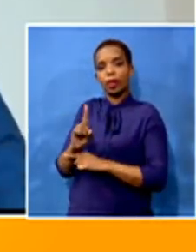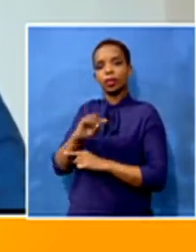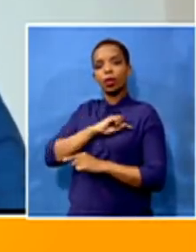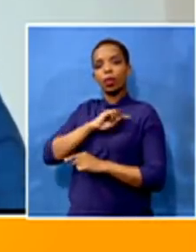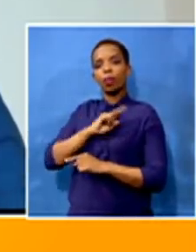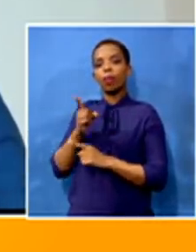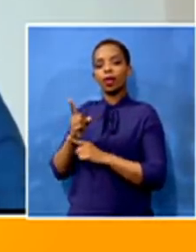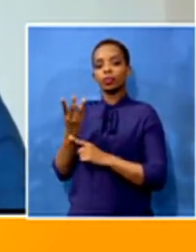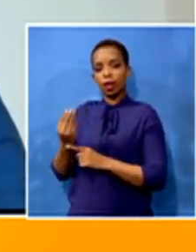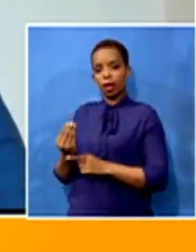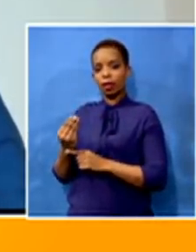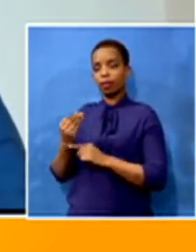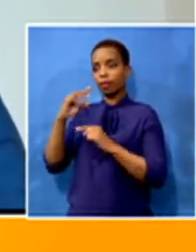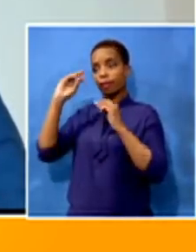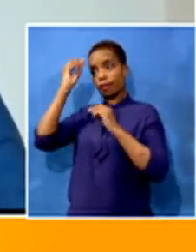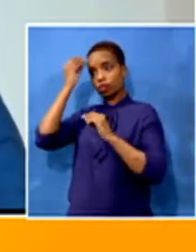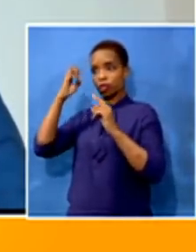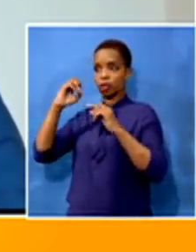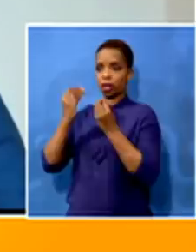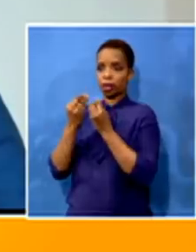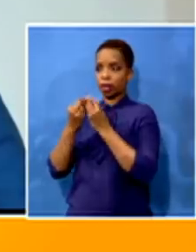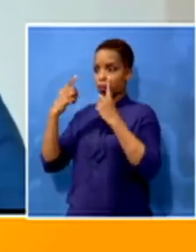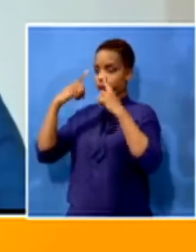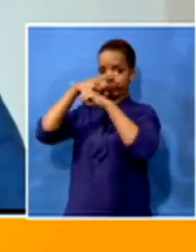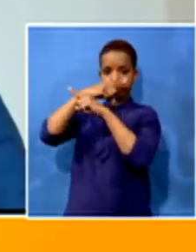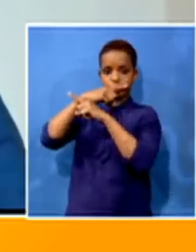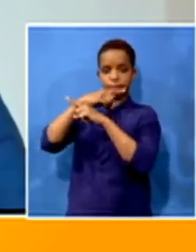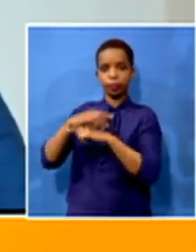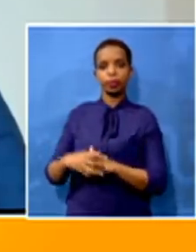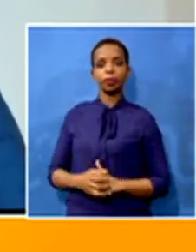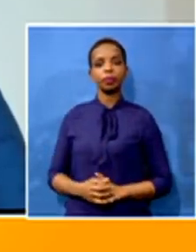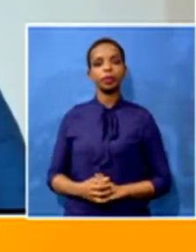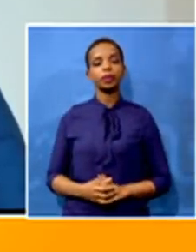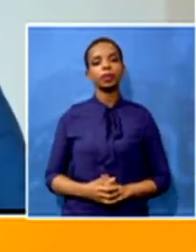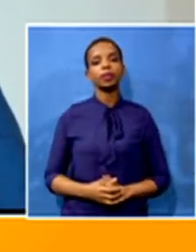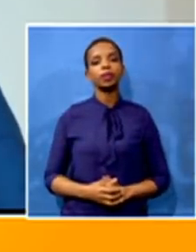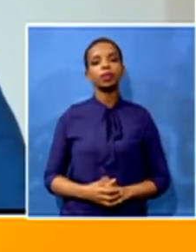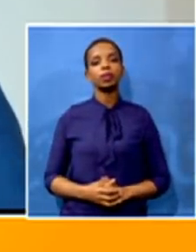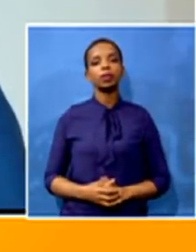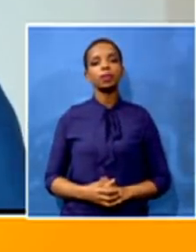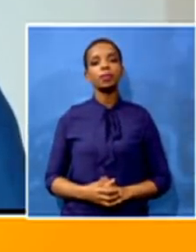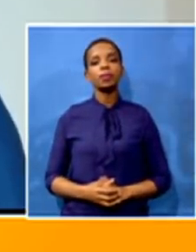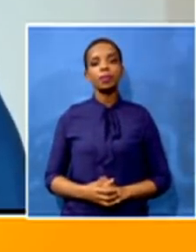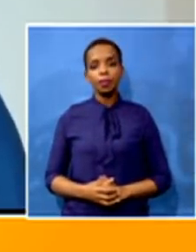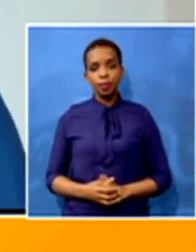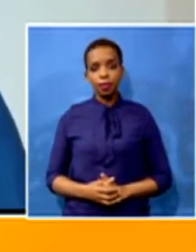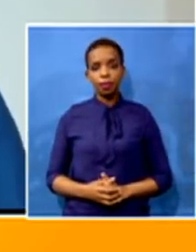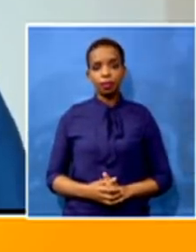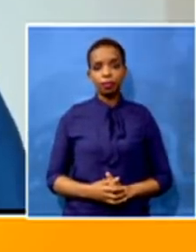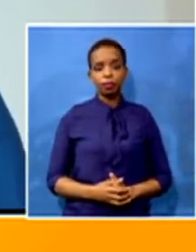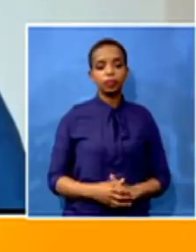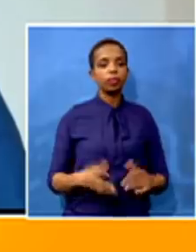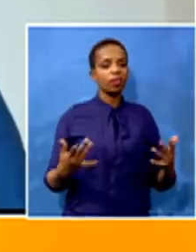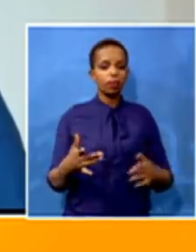competing interests being brought to bear on the government? Well, for the first, 6